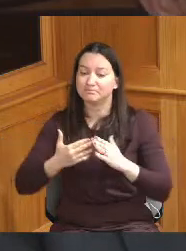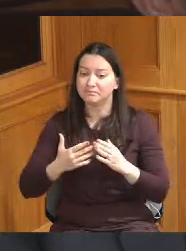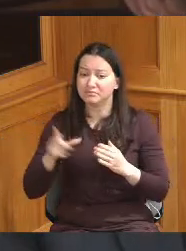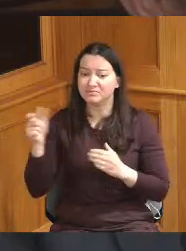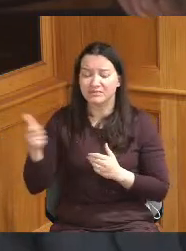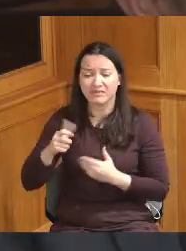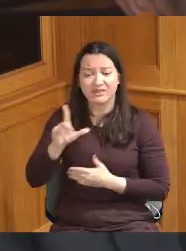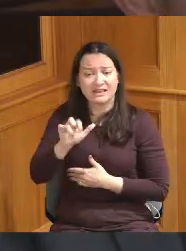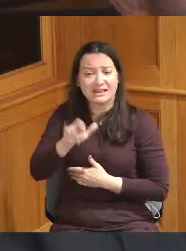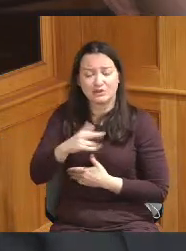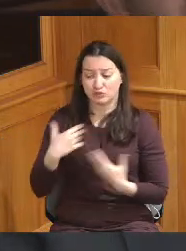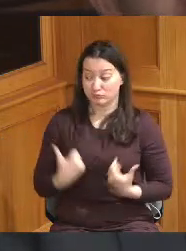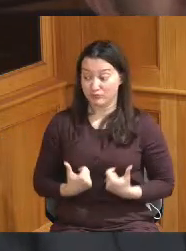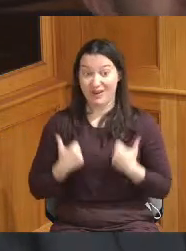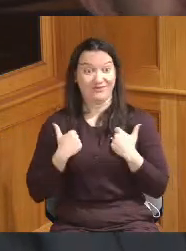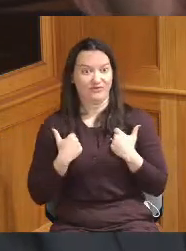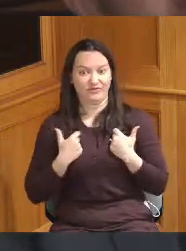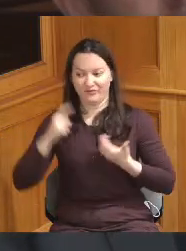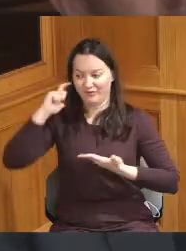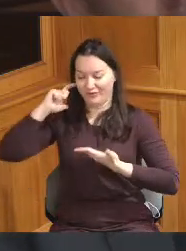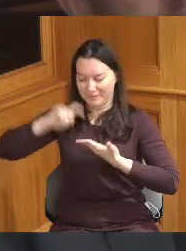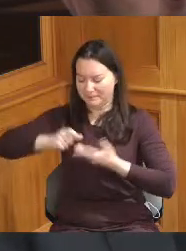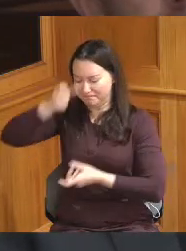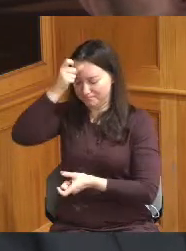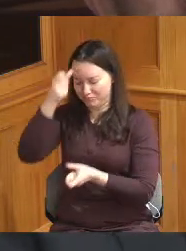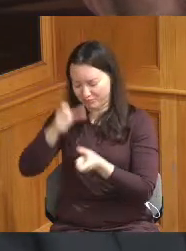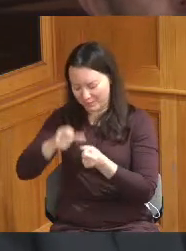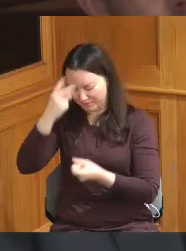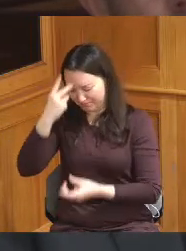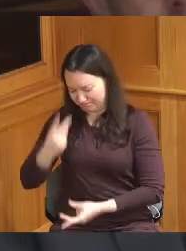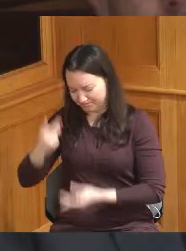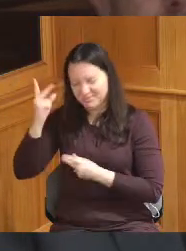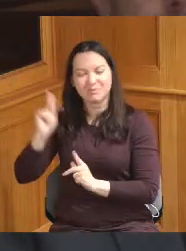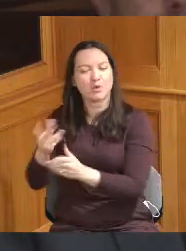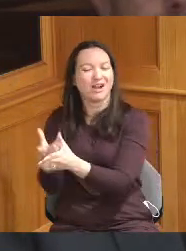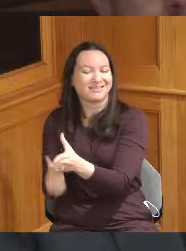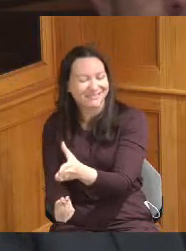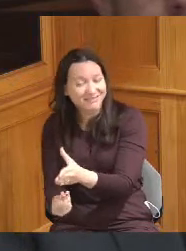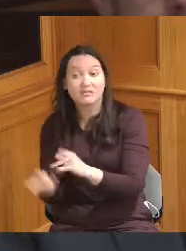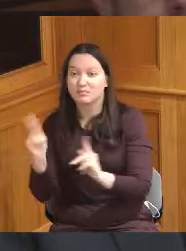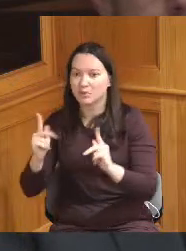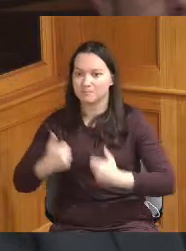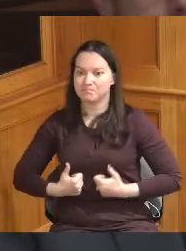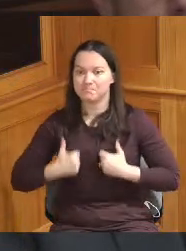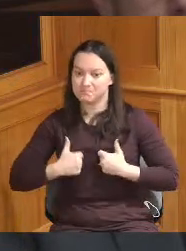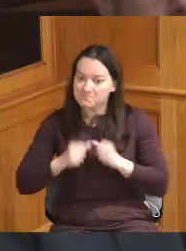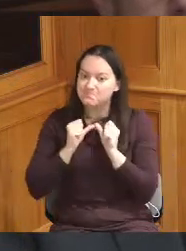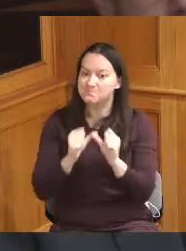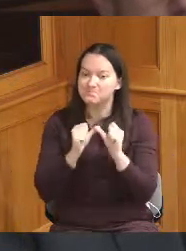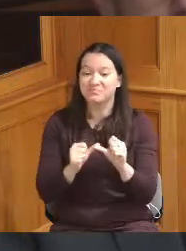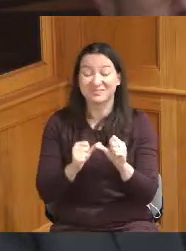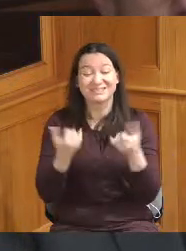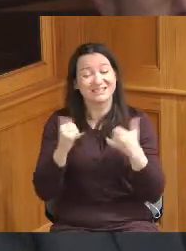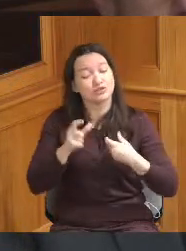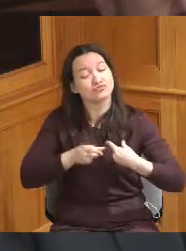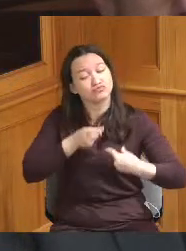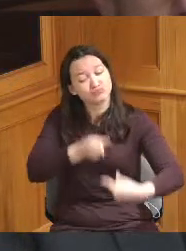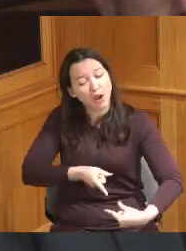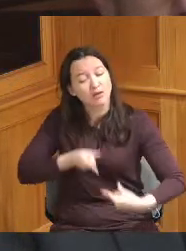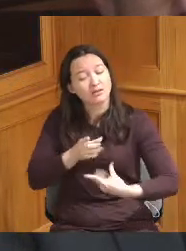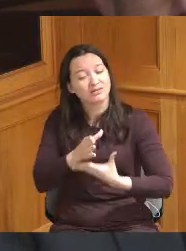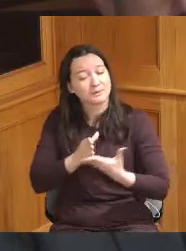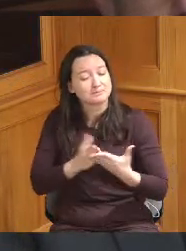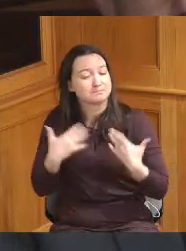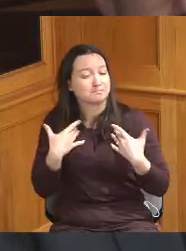survivors, reminding us of those we have lost, but also celebrating that there are survivors among us. And while they still are struggling with some of their